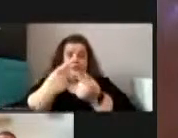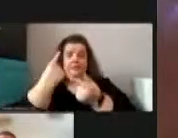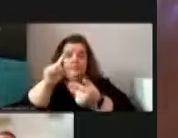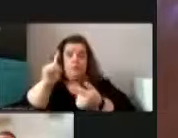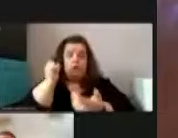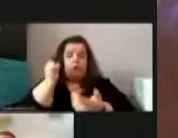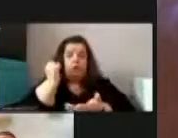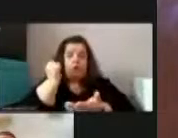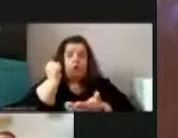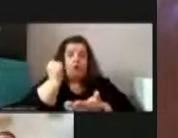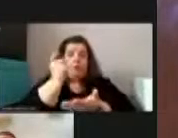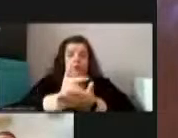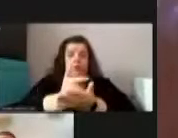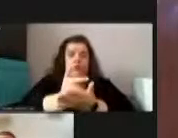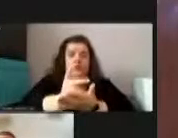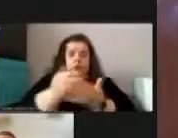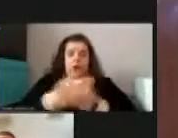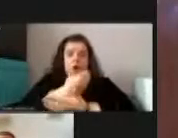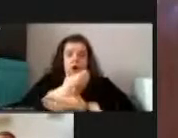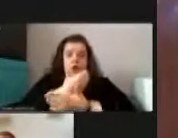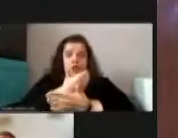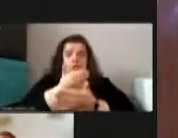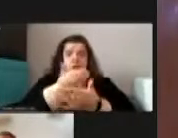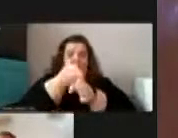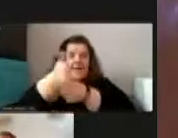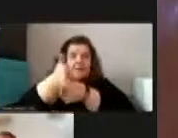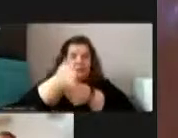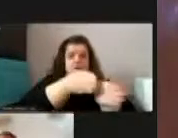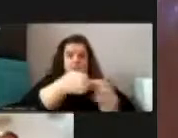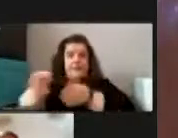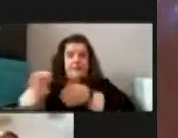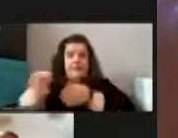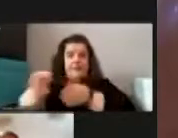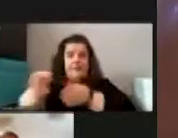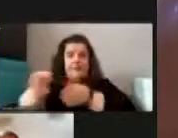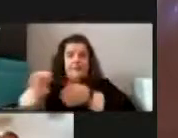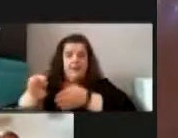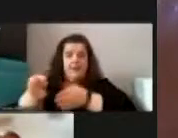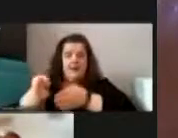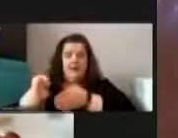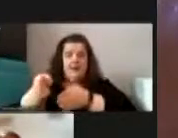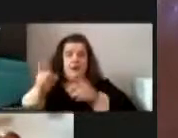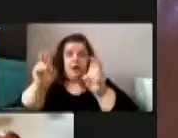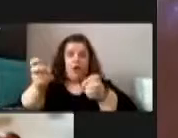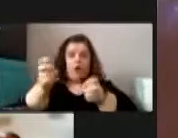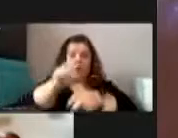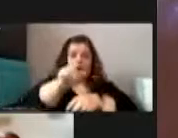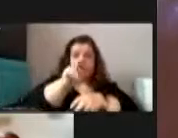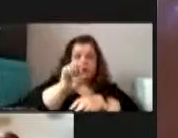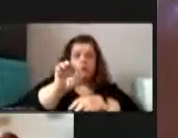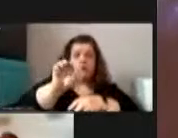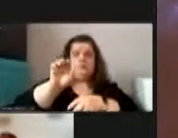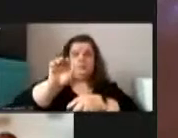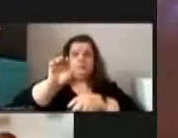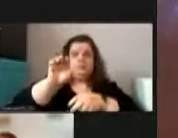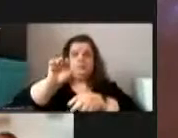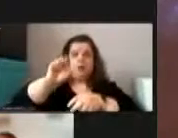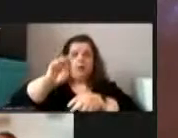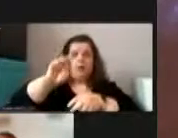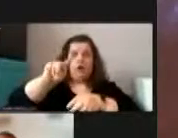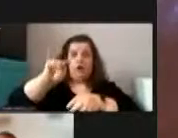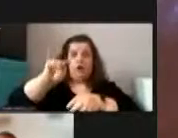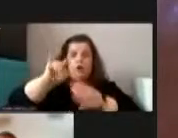plan under the Pittsburgh Code Title IX, Zoning, Article 2, Chapter 905, Section